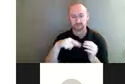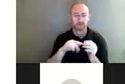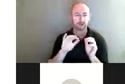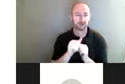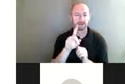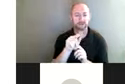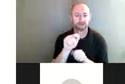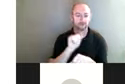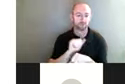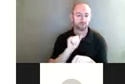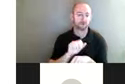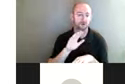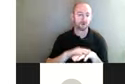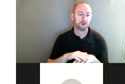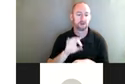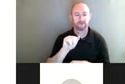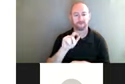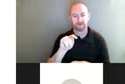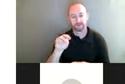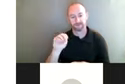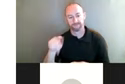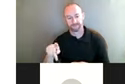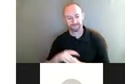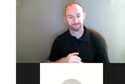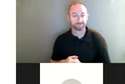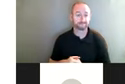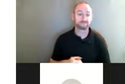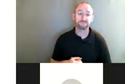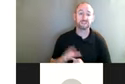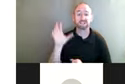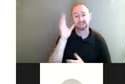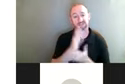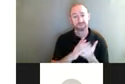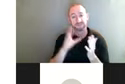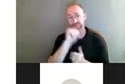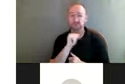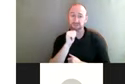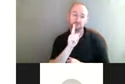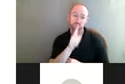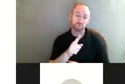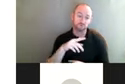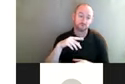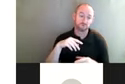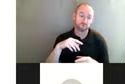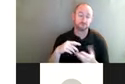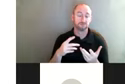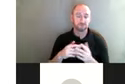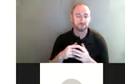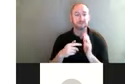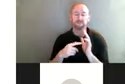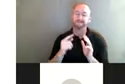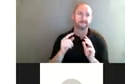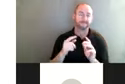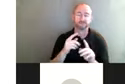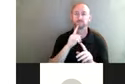data works on the flat map. And those assumptions aren't necessarily true in the real world. So I'm going to show an extreme